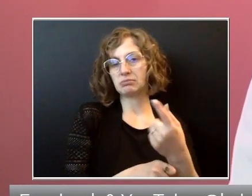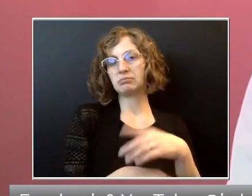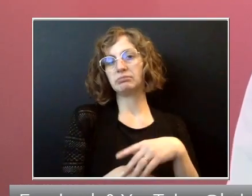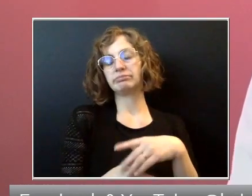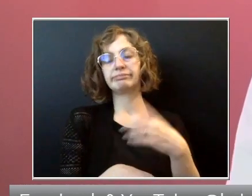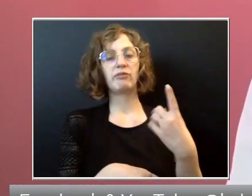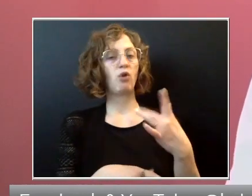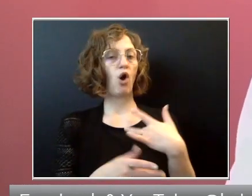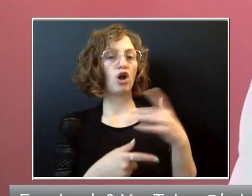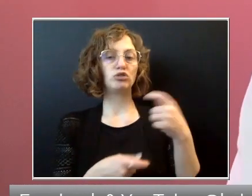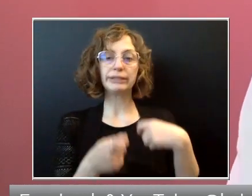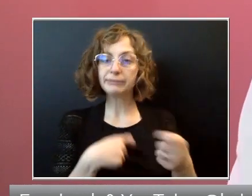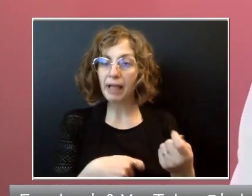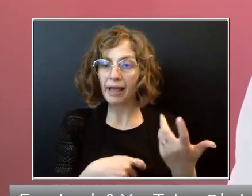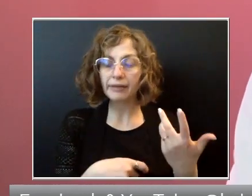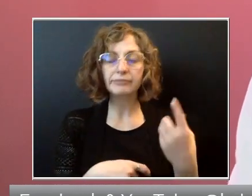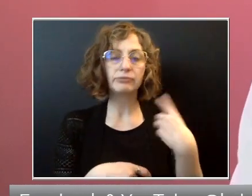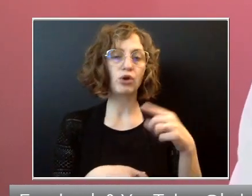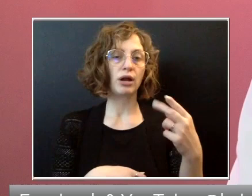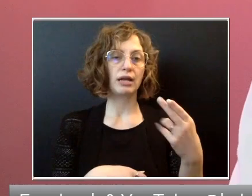And that's out of,